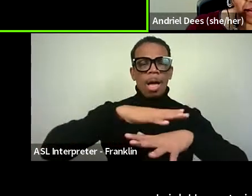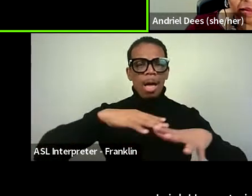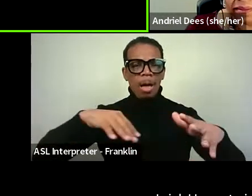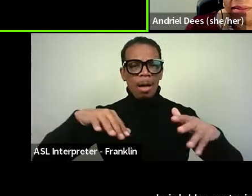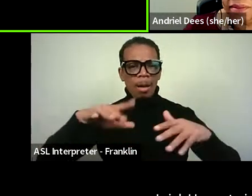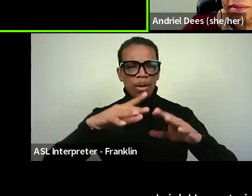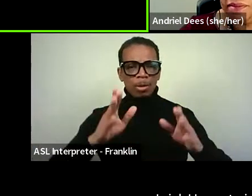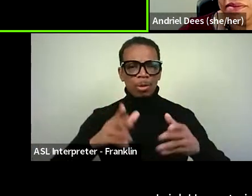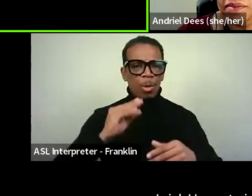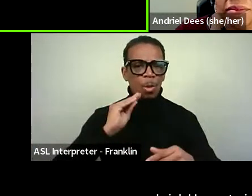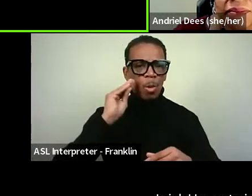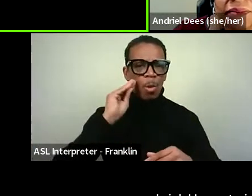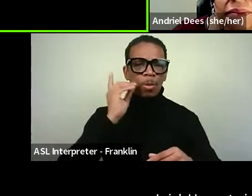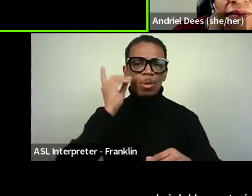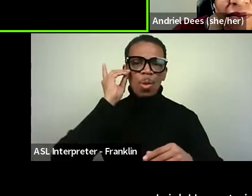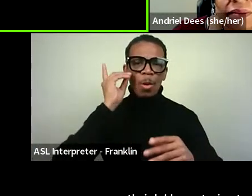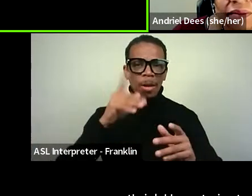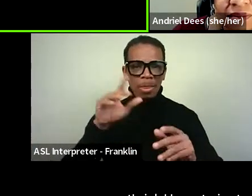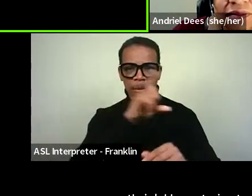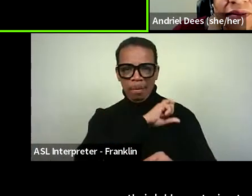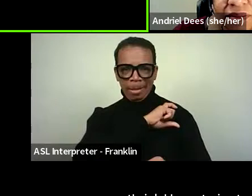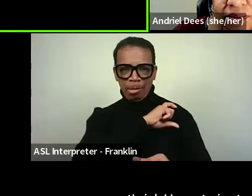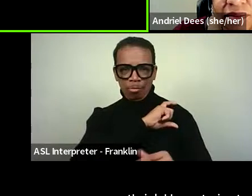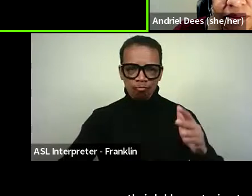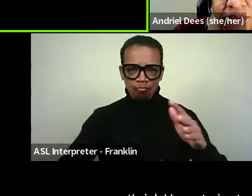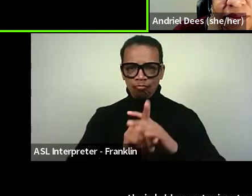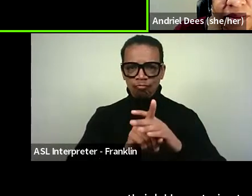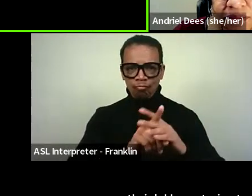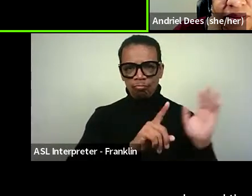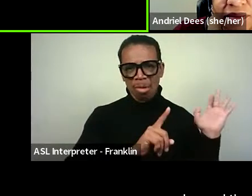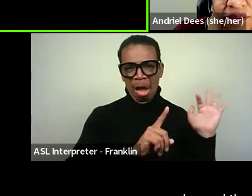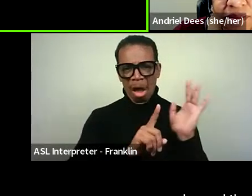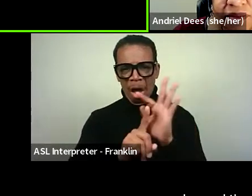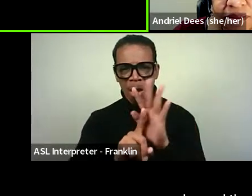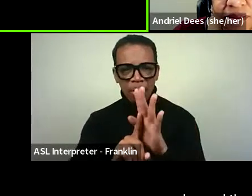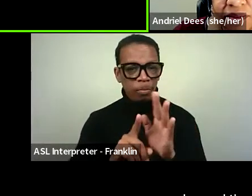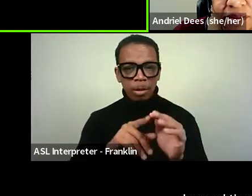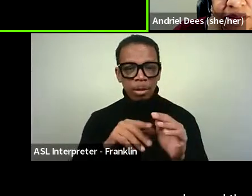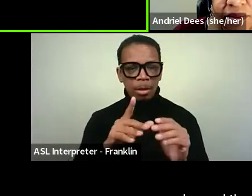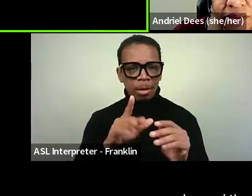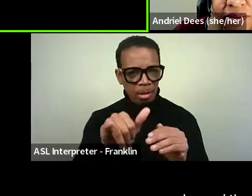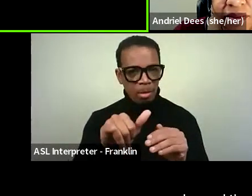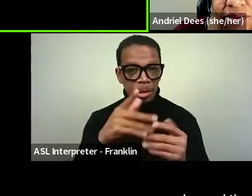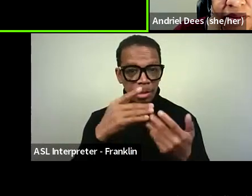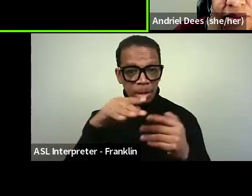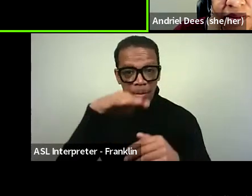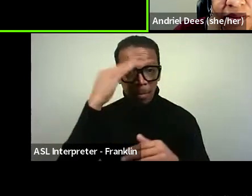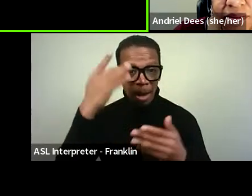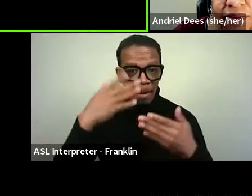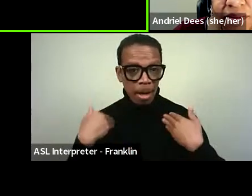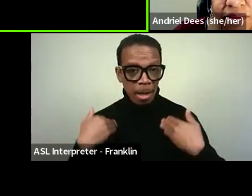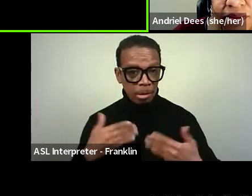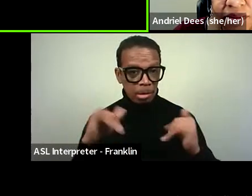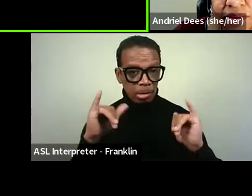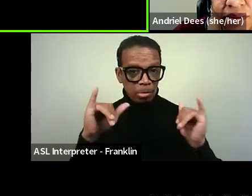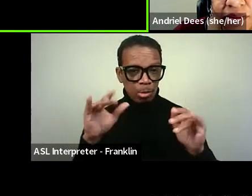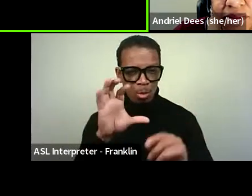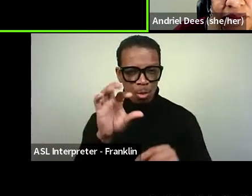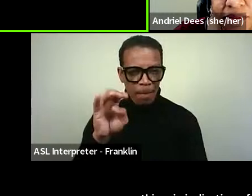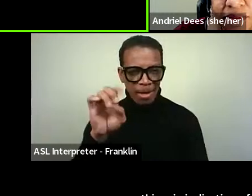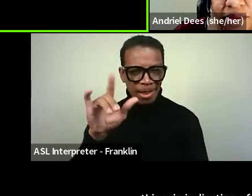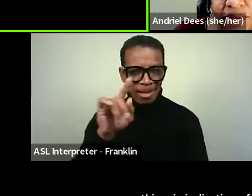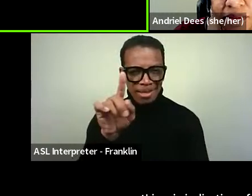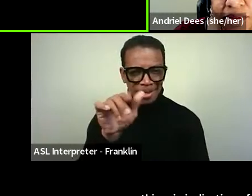door and the police coming, right? So this criminalization of Black bodies is still a thing. Students also experience